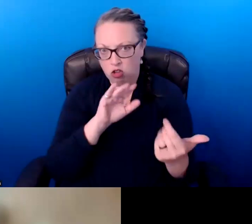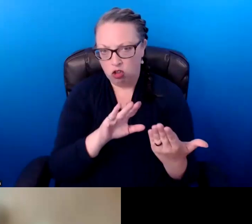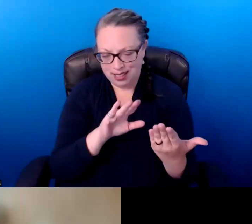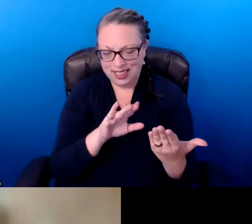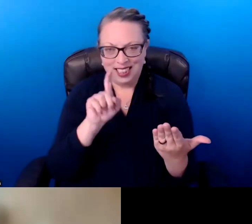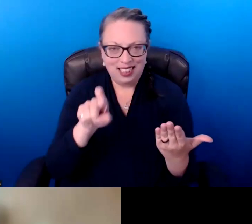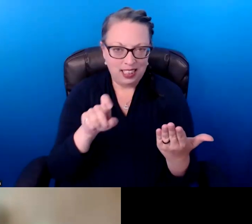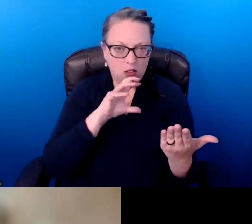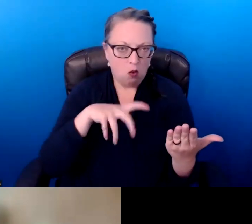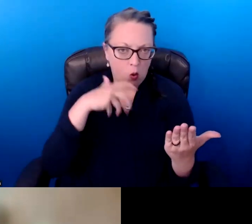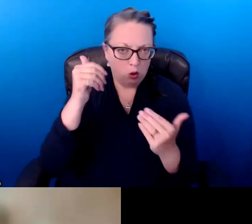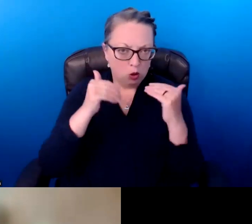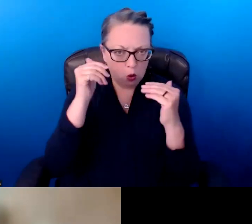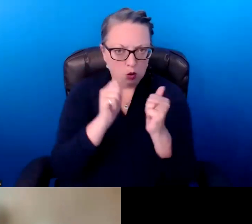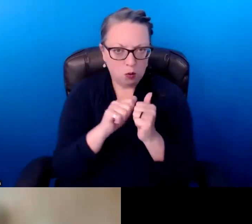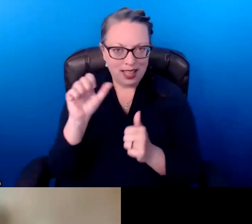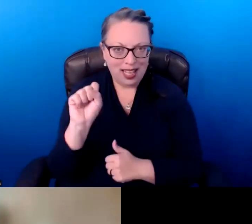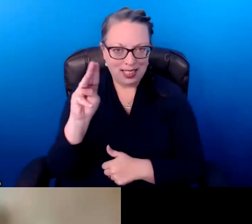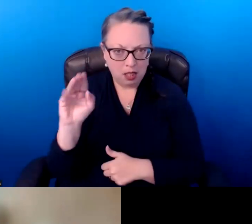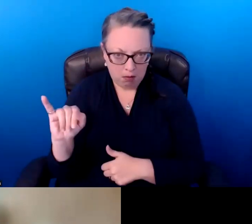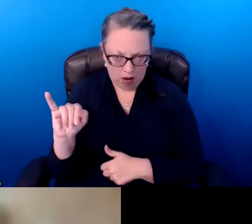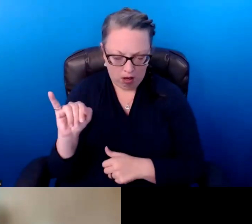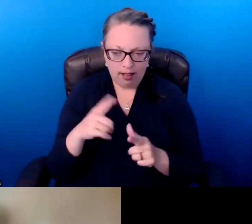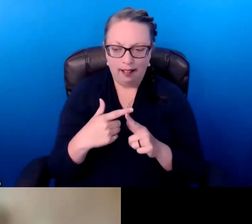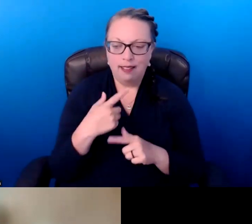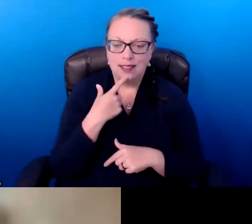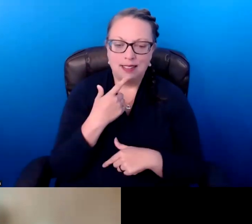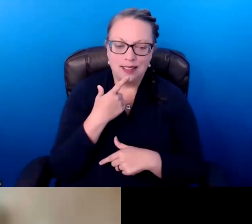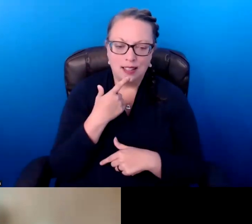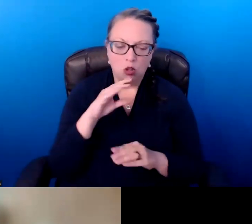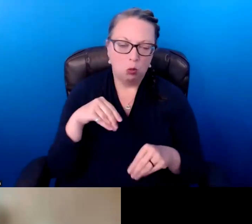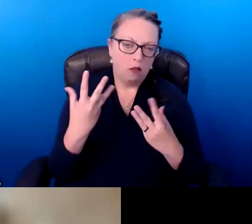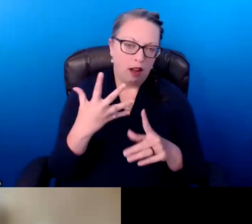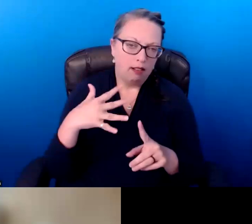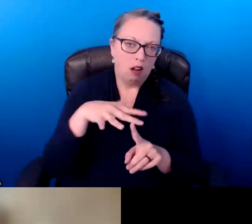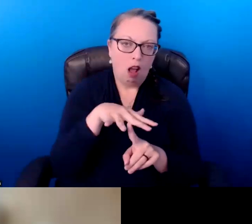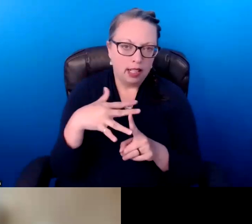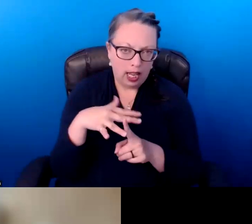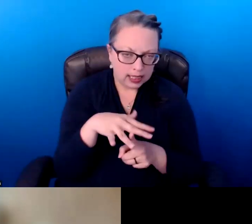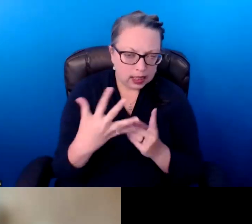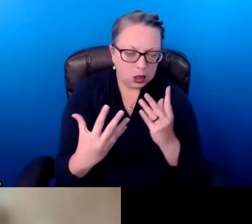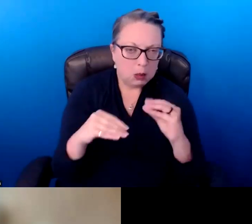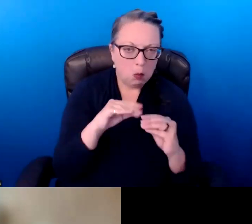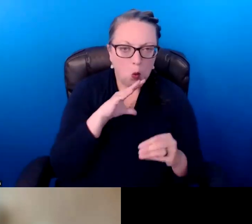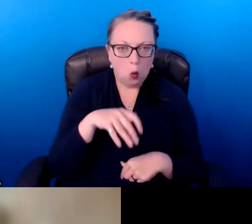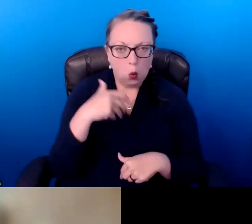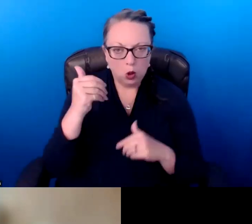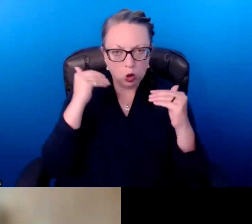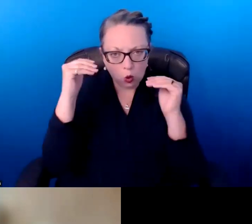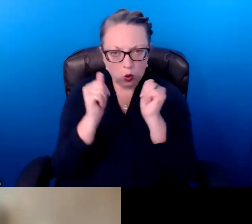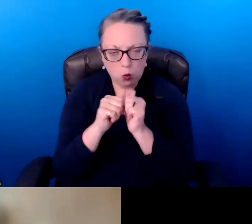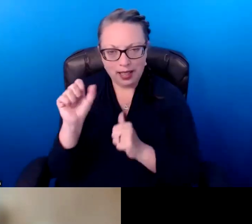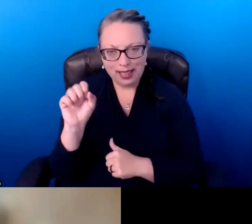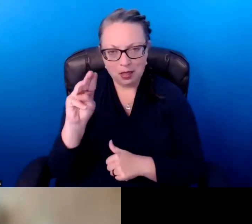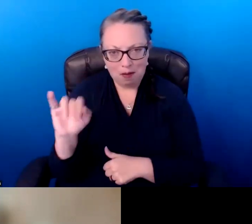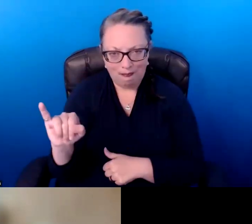SMI? And then further goes on to provide the context of there are an increasing number of older adults with SMI entering